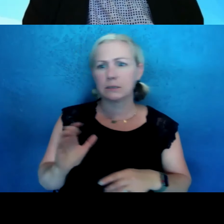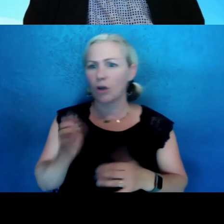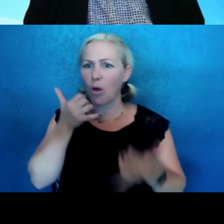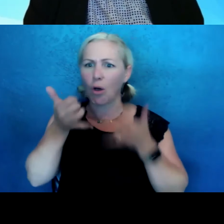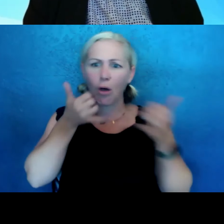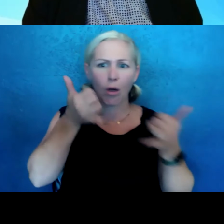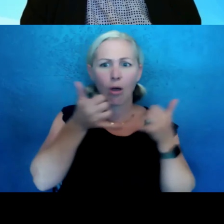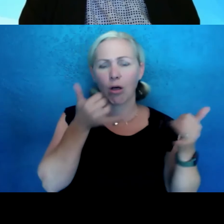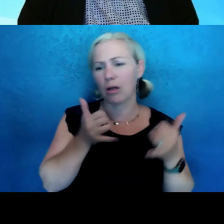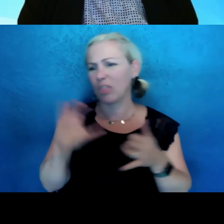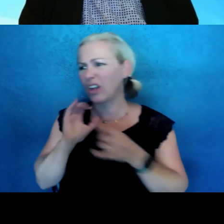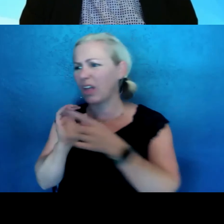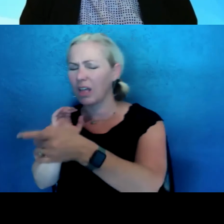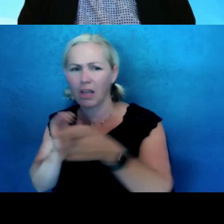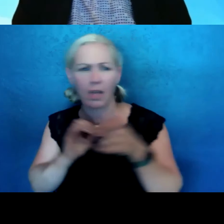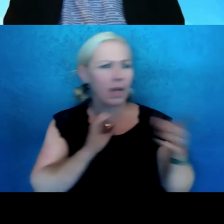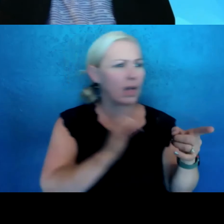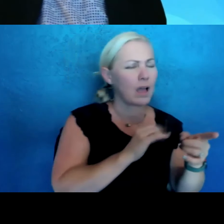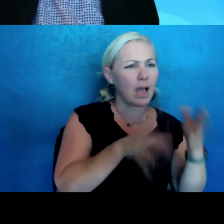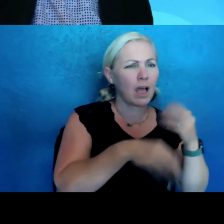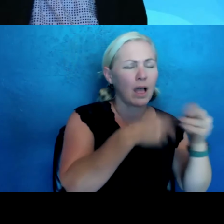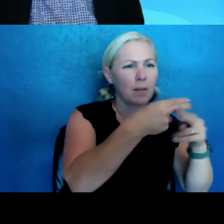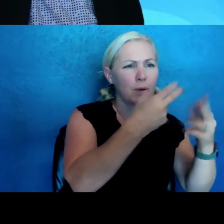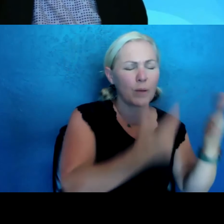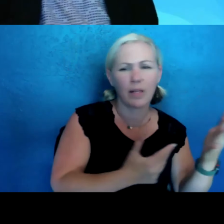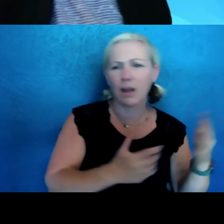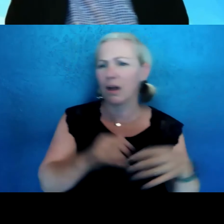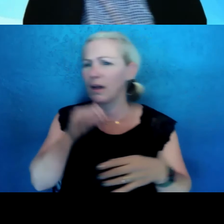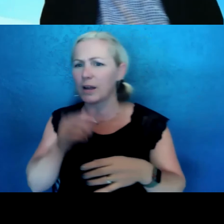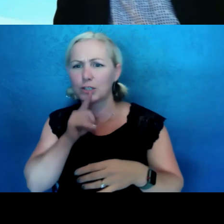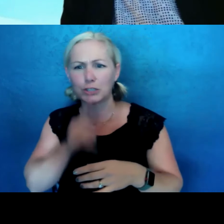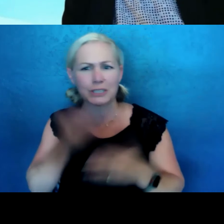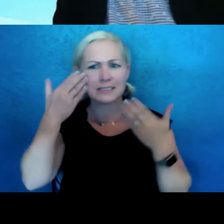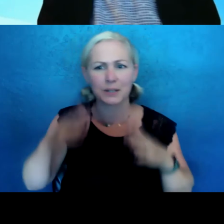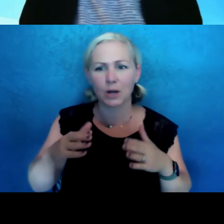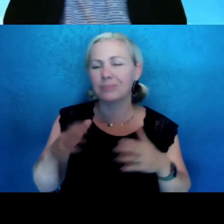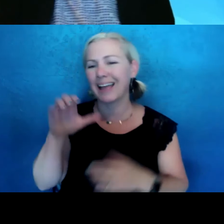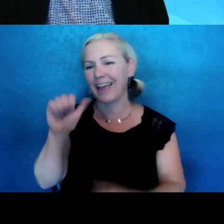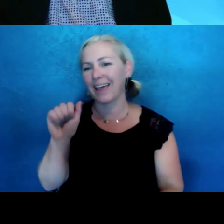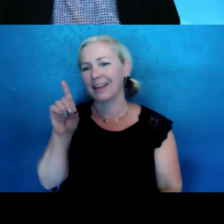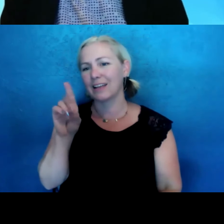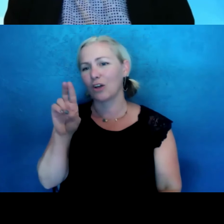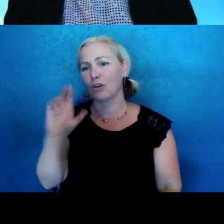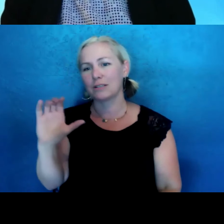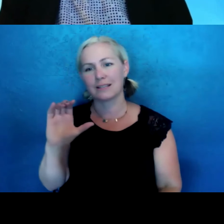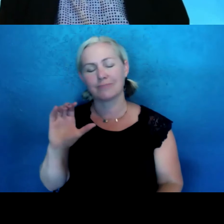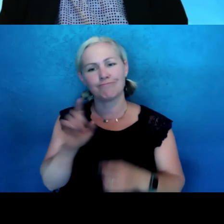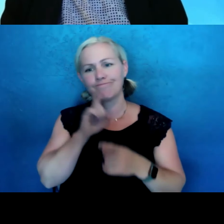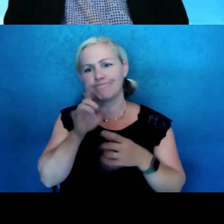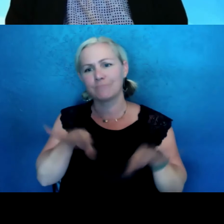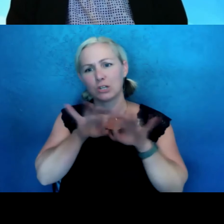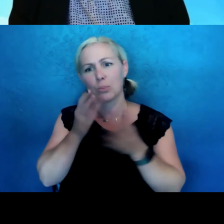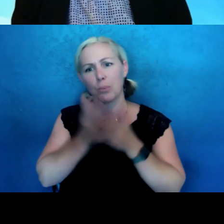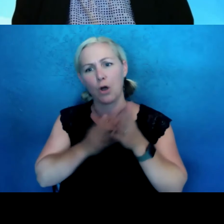calling, looking over here, getting on a wait list, not sure, didn't know about something. So ADRC is absolutely an essential part of the